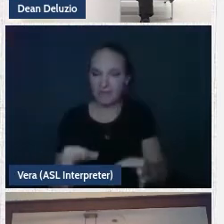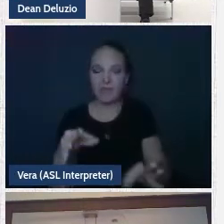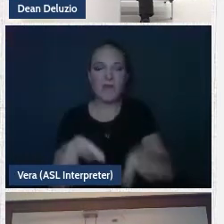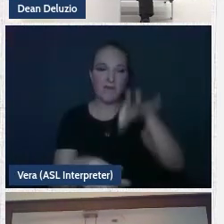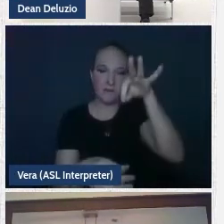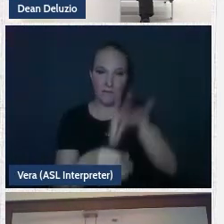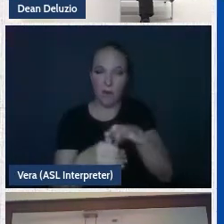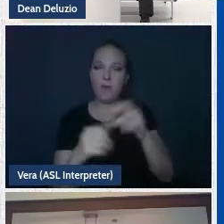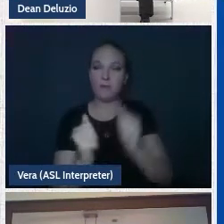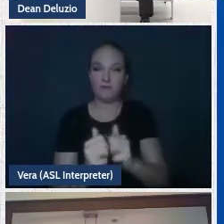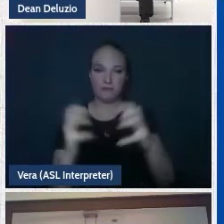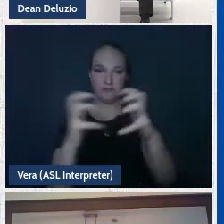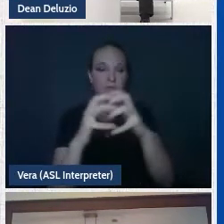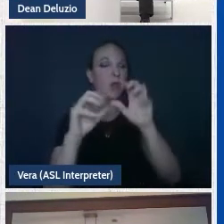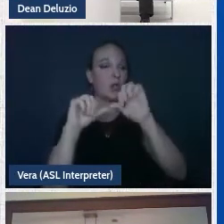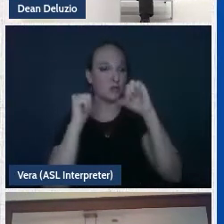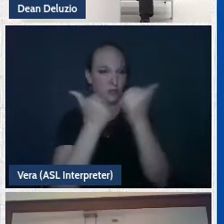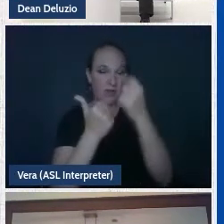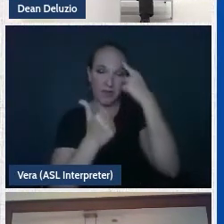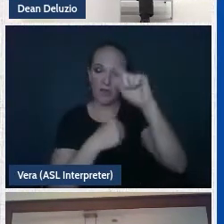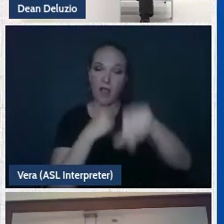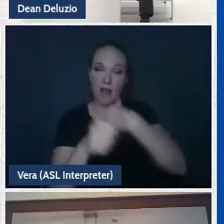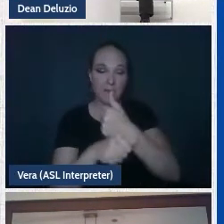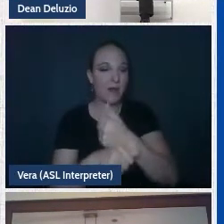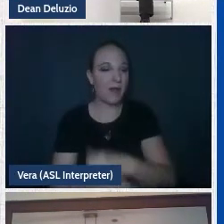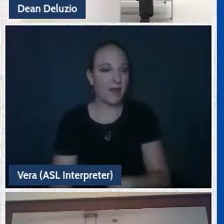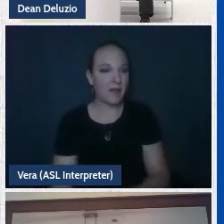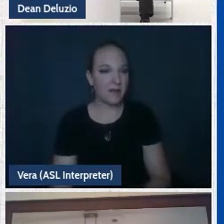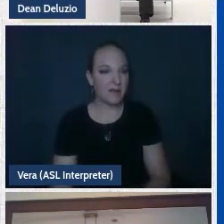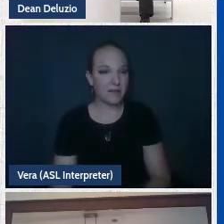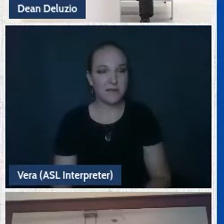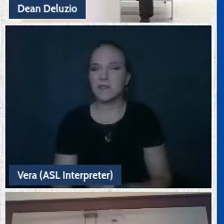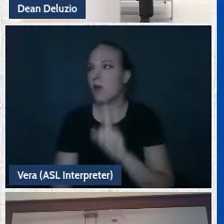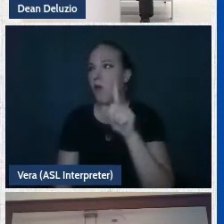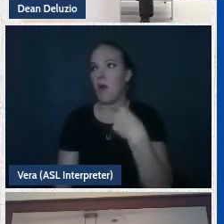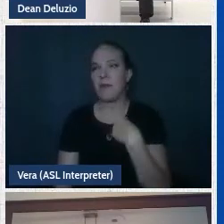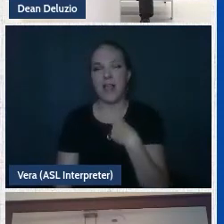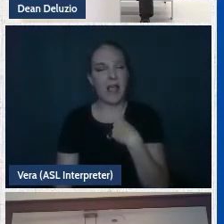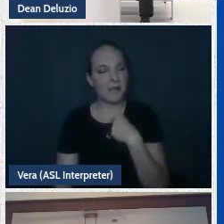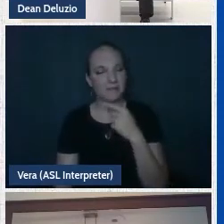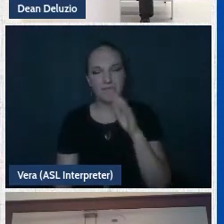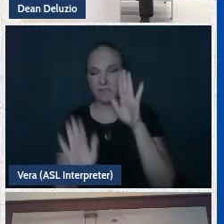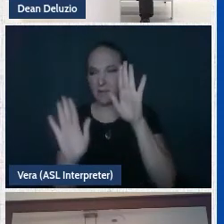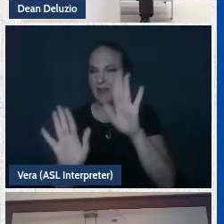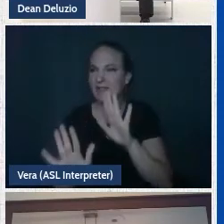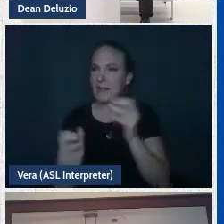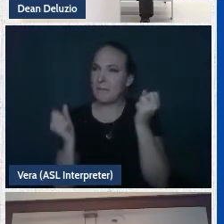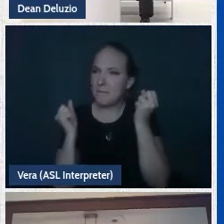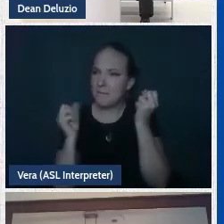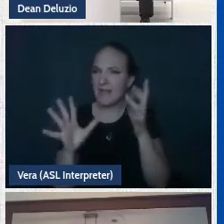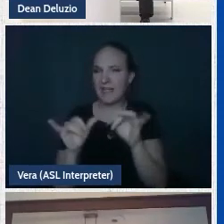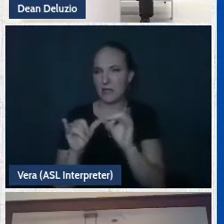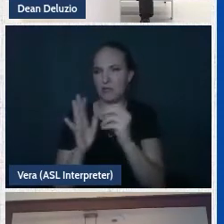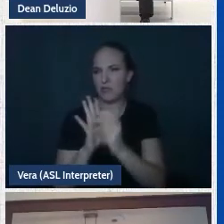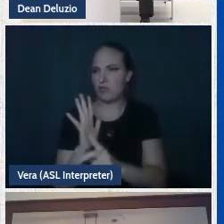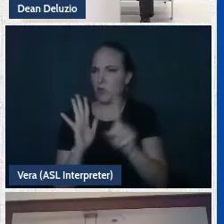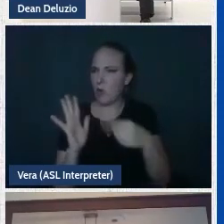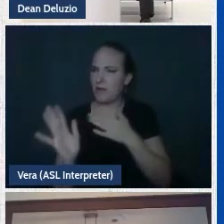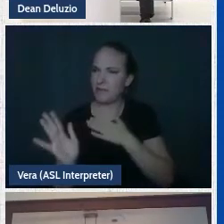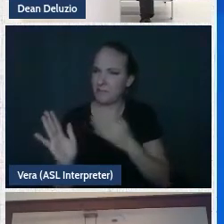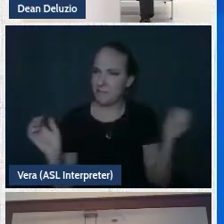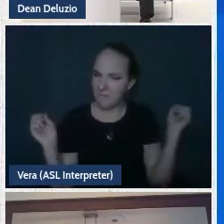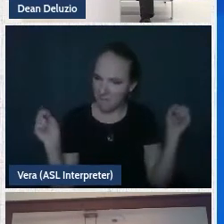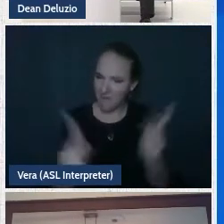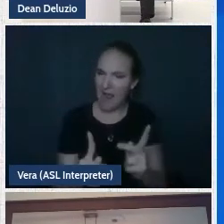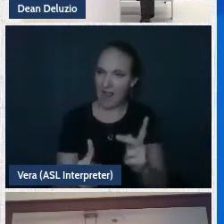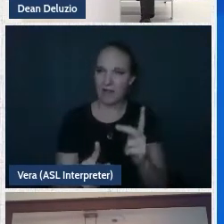History. Awesome. It always amazes me how many of the Queen's engineers make it back for homecoming. It's